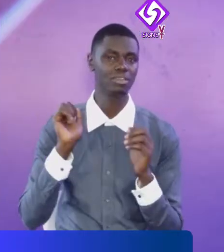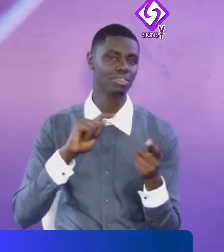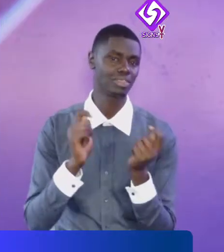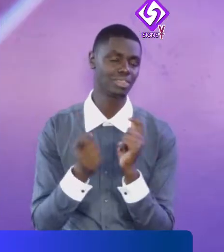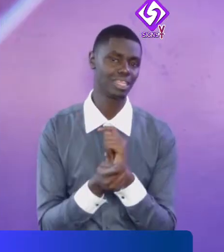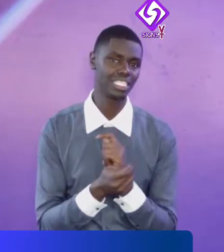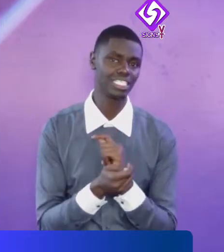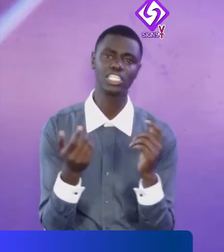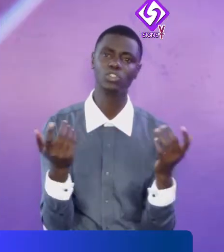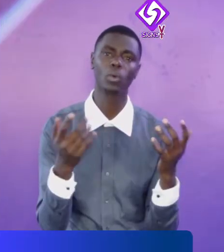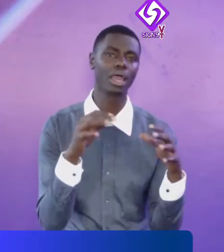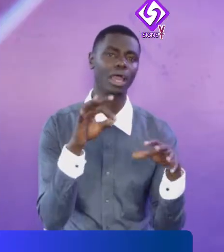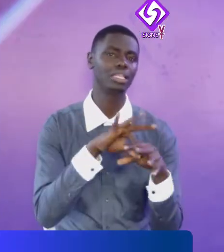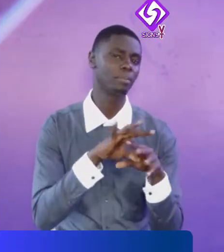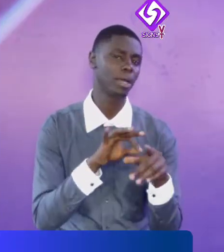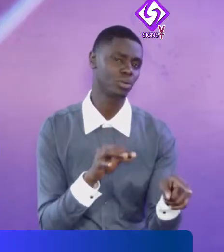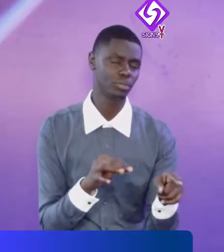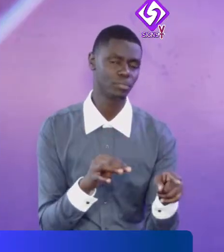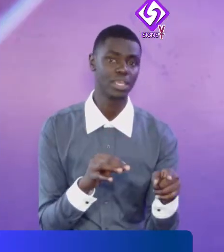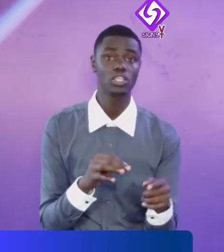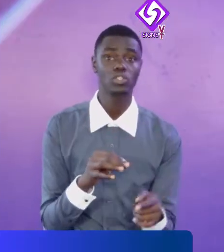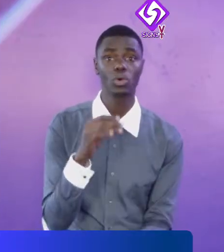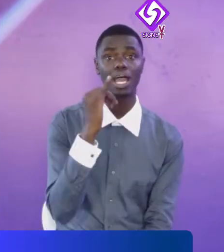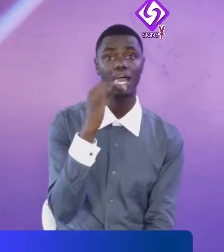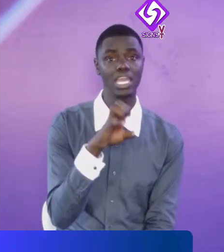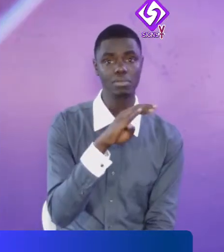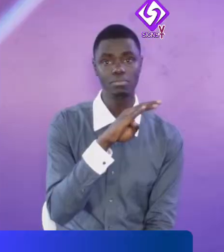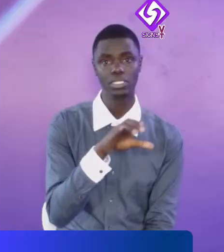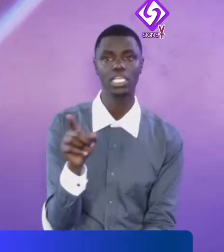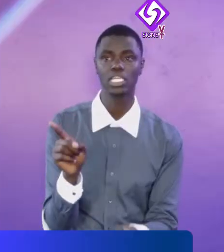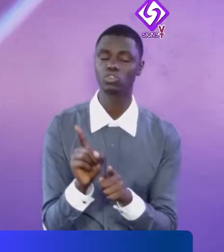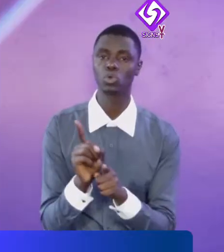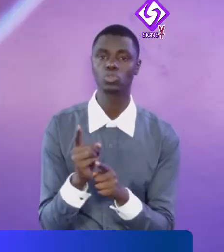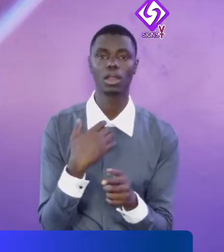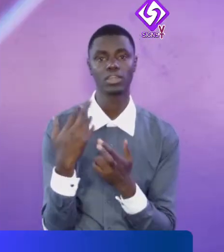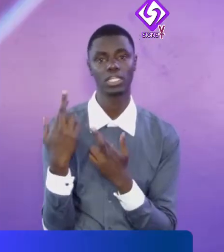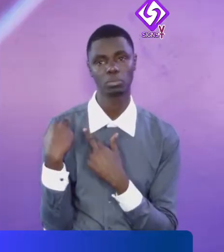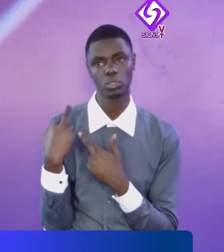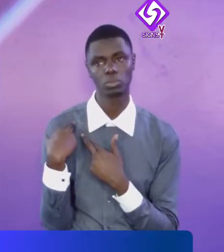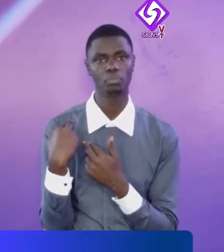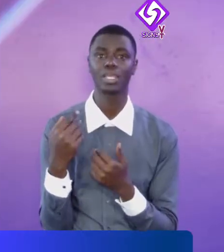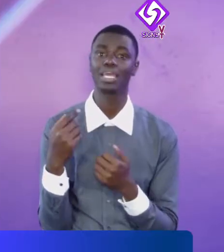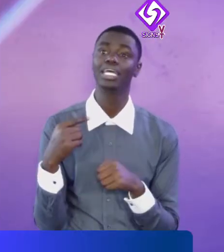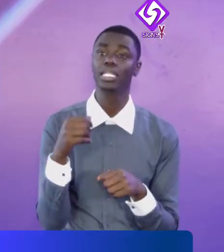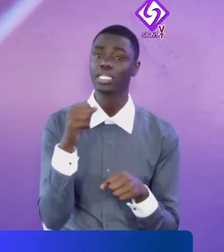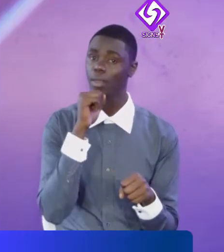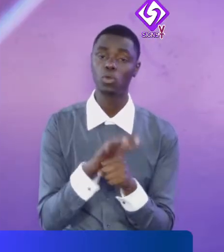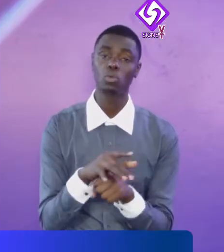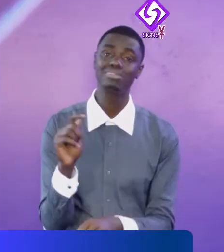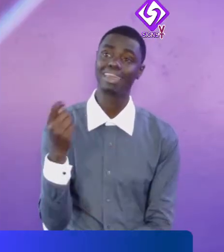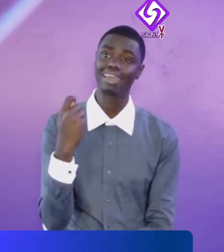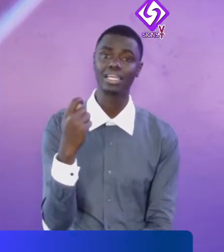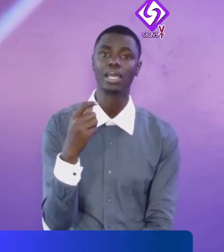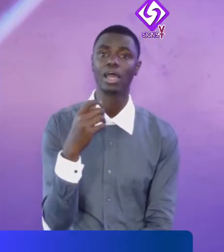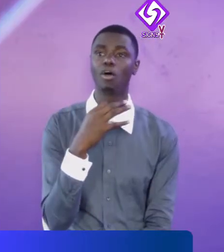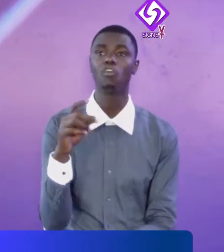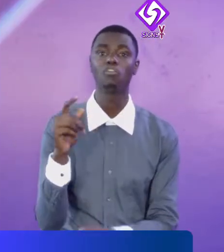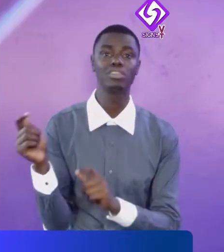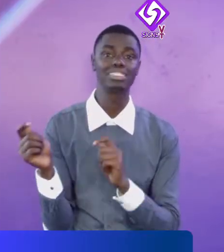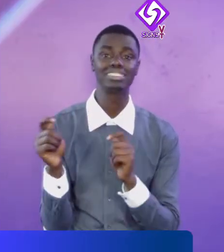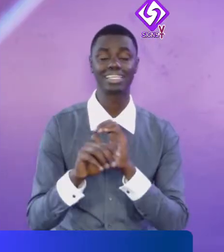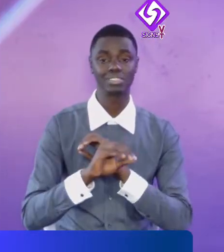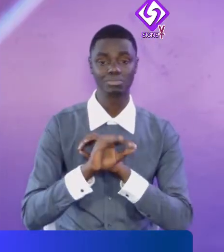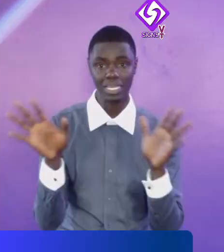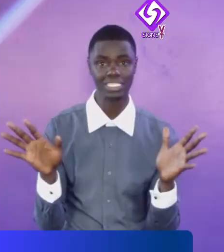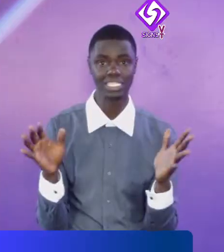at the ballot? Yeah. So IBC is also playing a role. Why don't they assure Kenyans of the transparency we